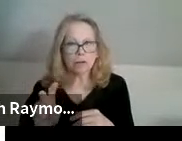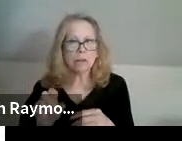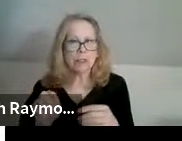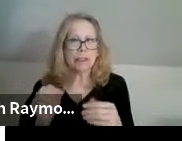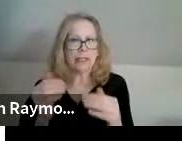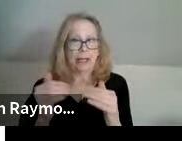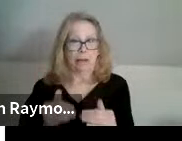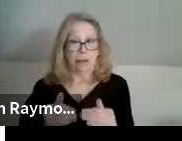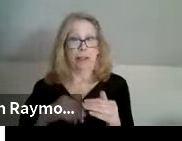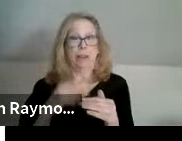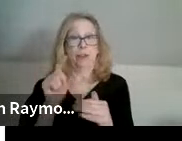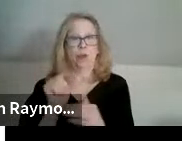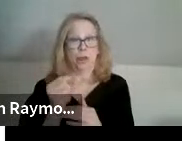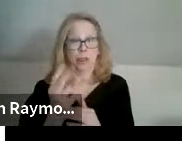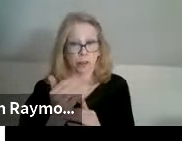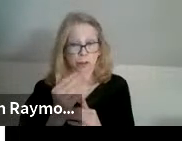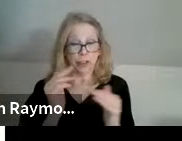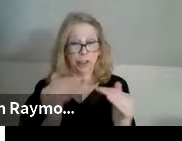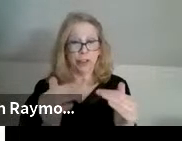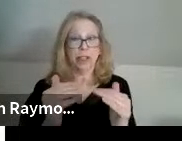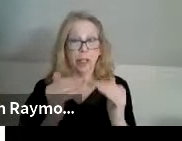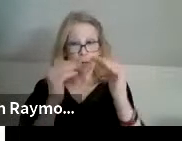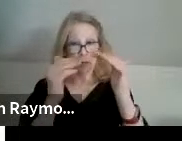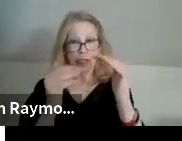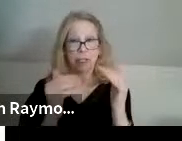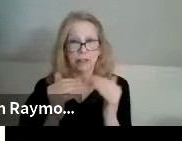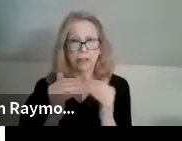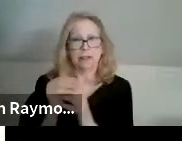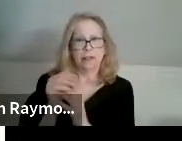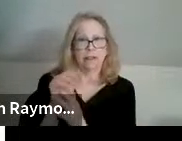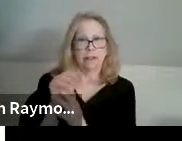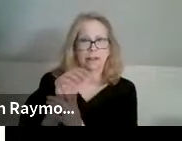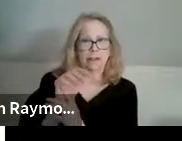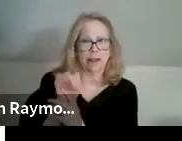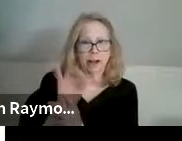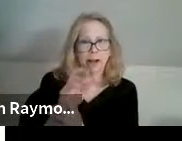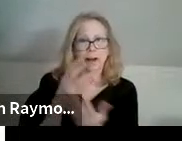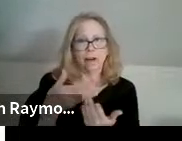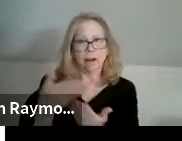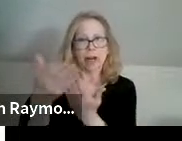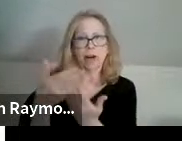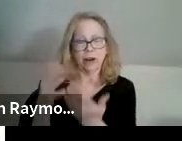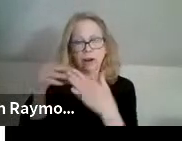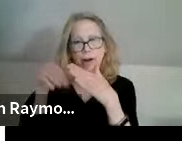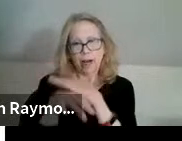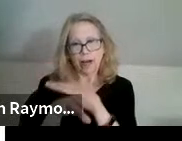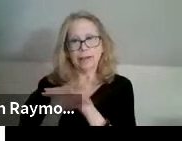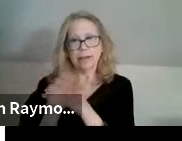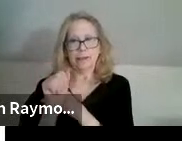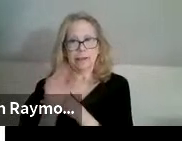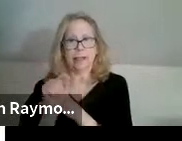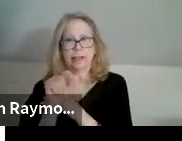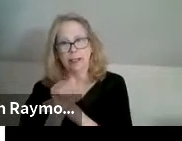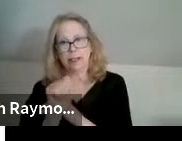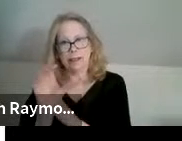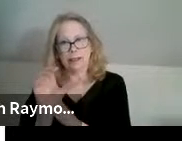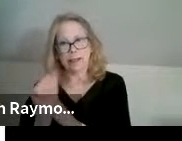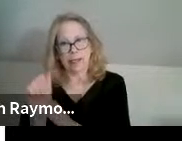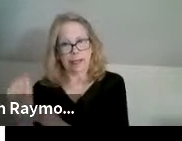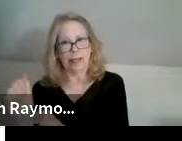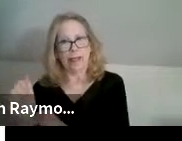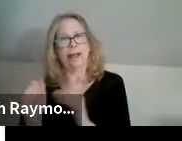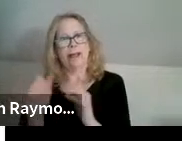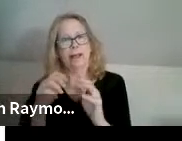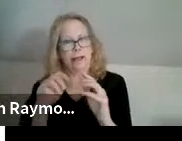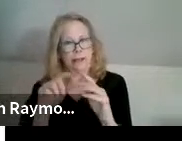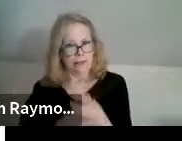Transportation updated the Air Carrier Access Act amendments, ACAA. They promulgated a regulation called